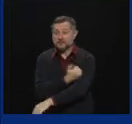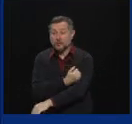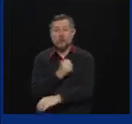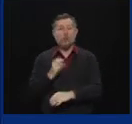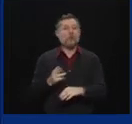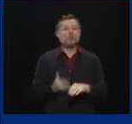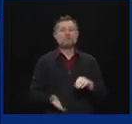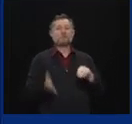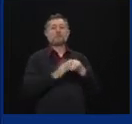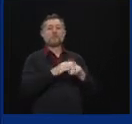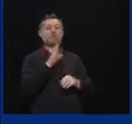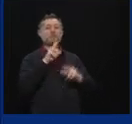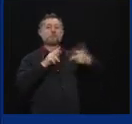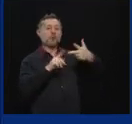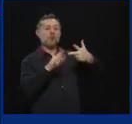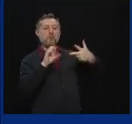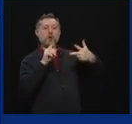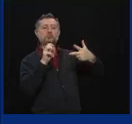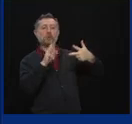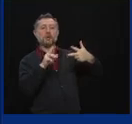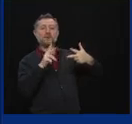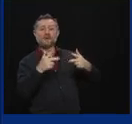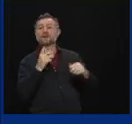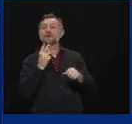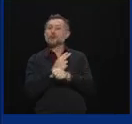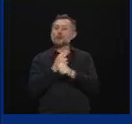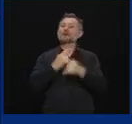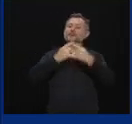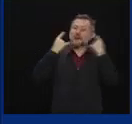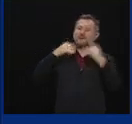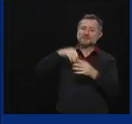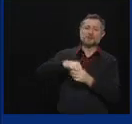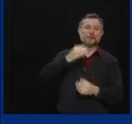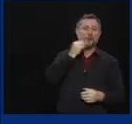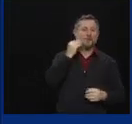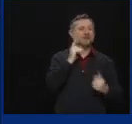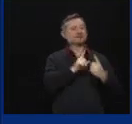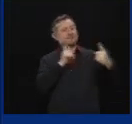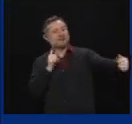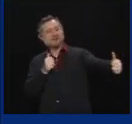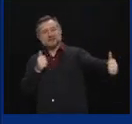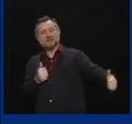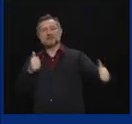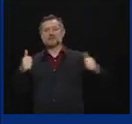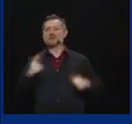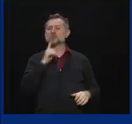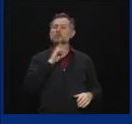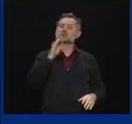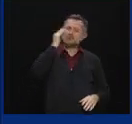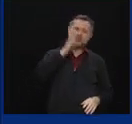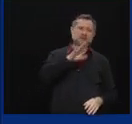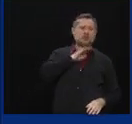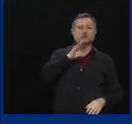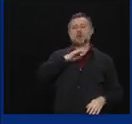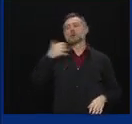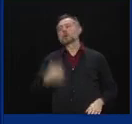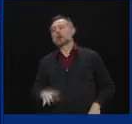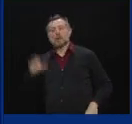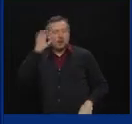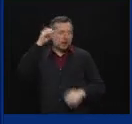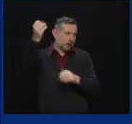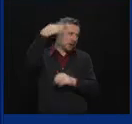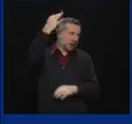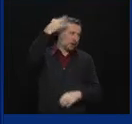Wear a mask indoors, maintain the distance. And I know this is so frustrating because no one wants to hear this again, but we really should be avoiding